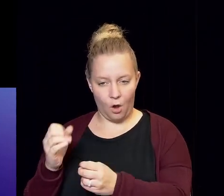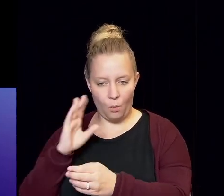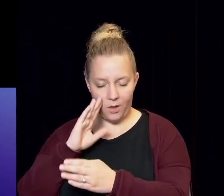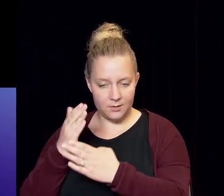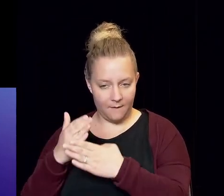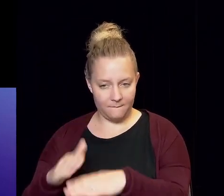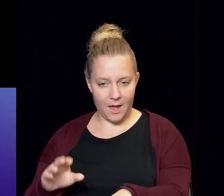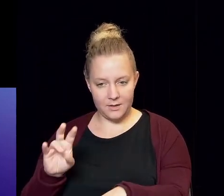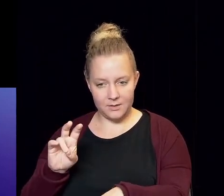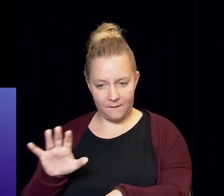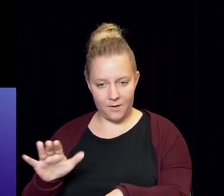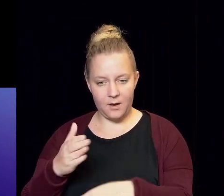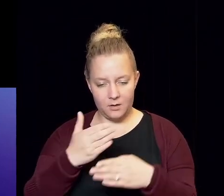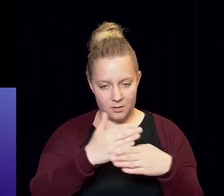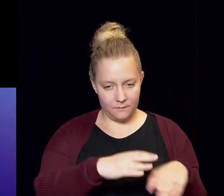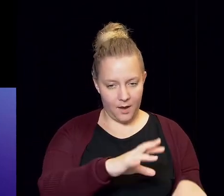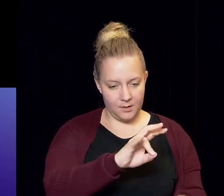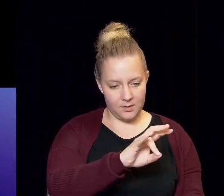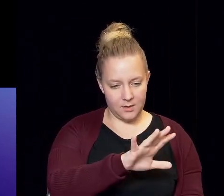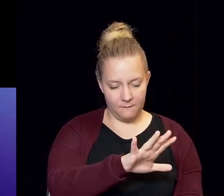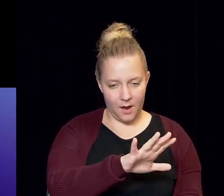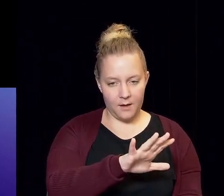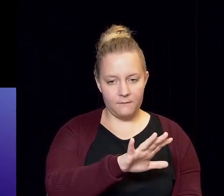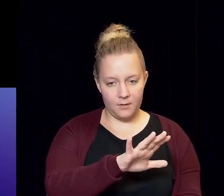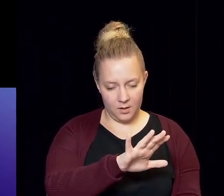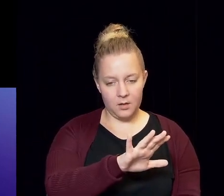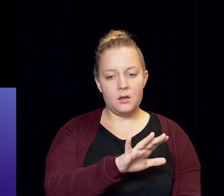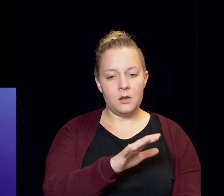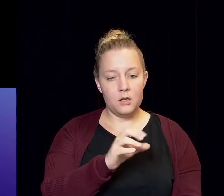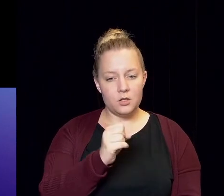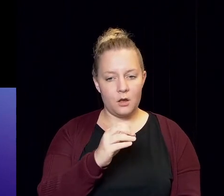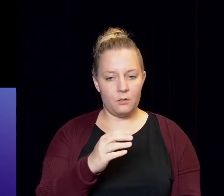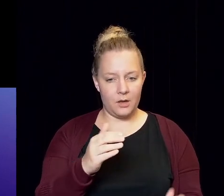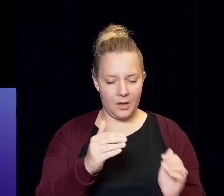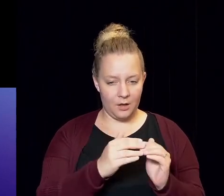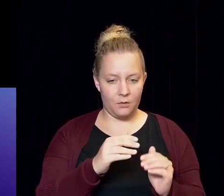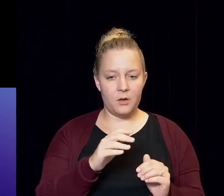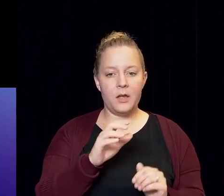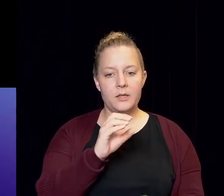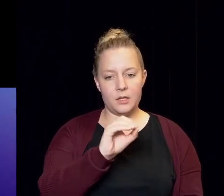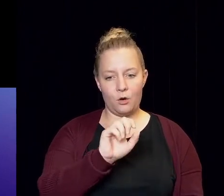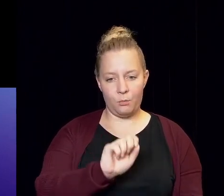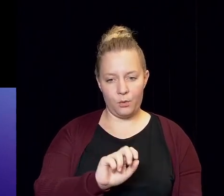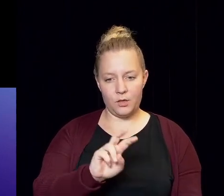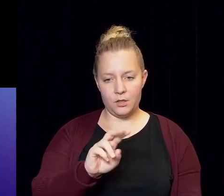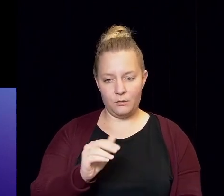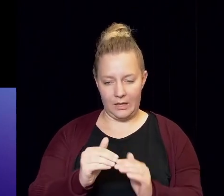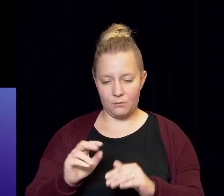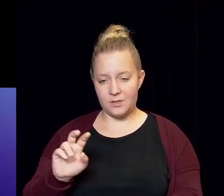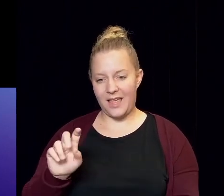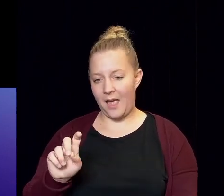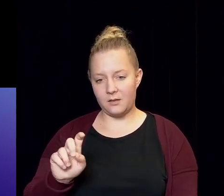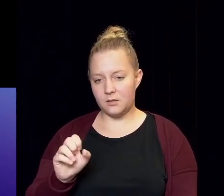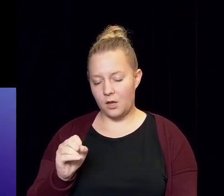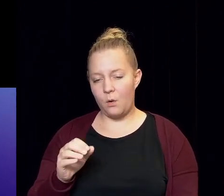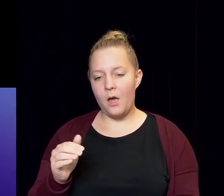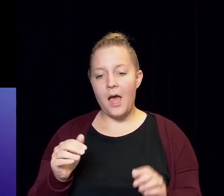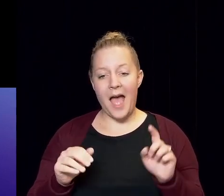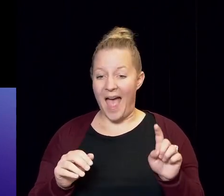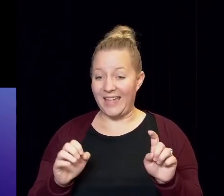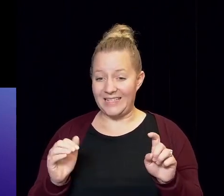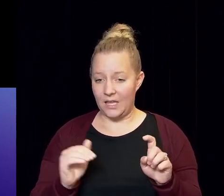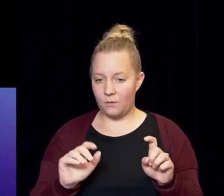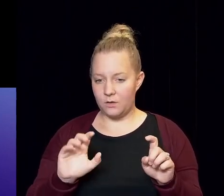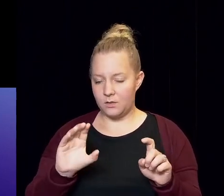going to divide by 75, and I have to do it on both sides. So I get 0.2 equals x. So x